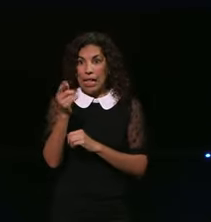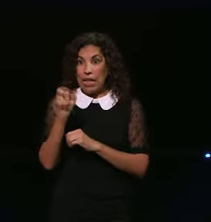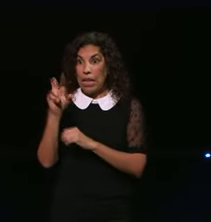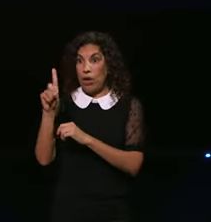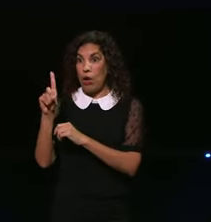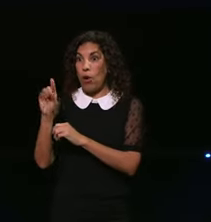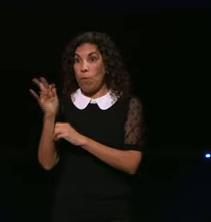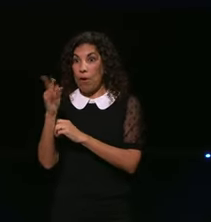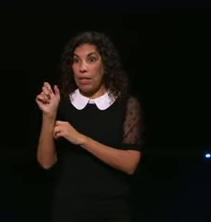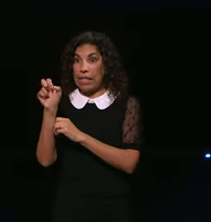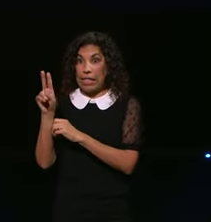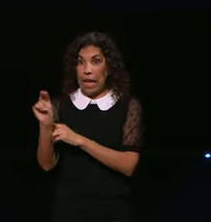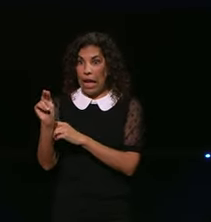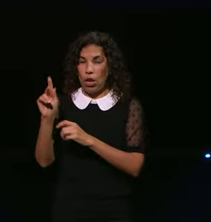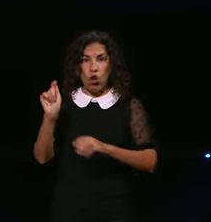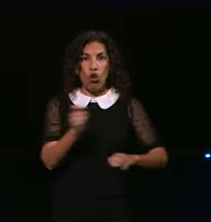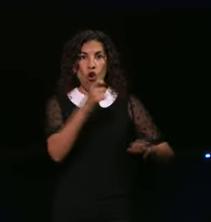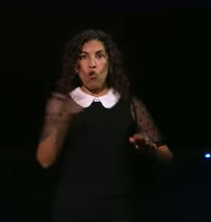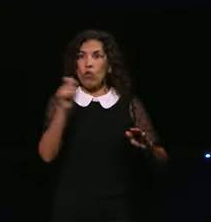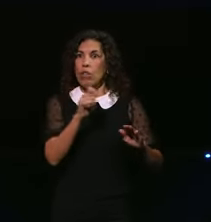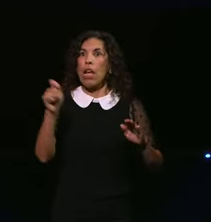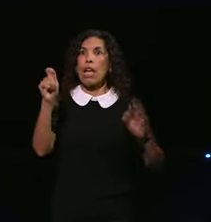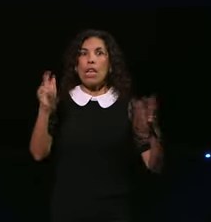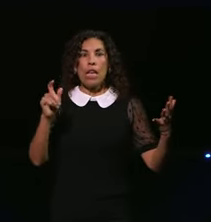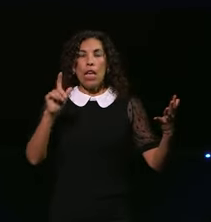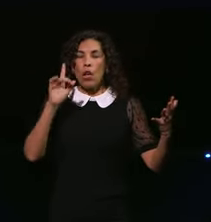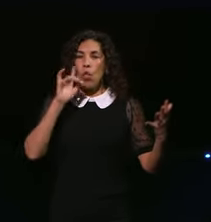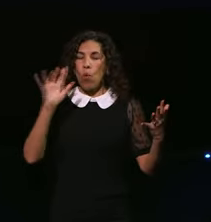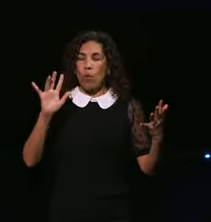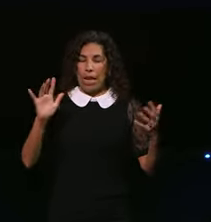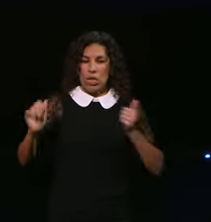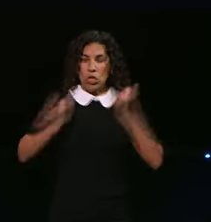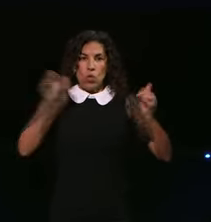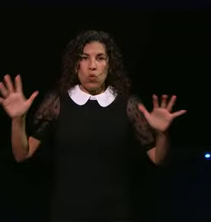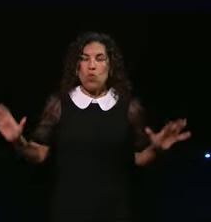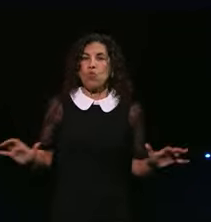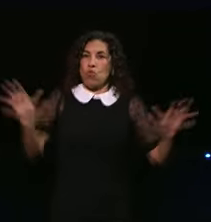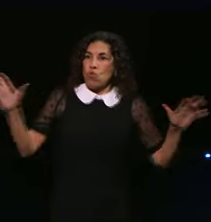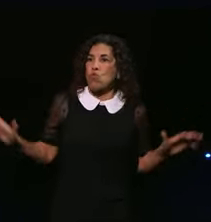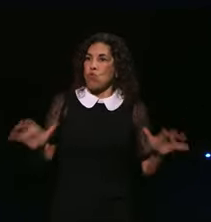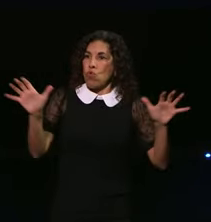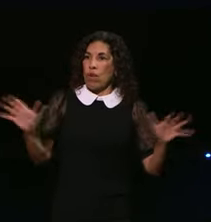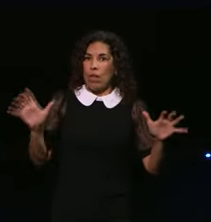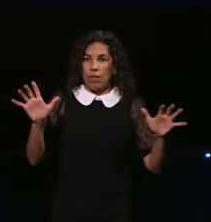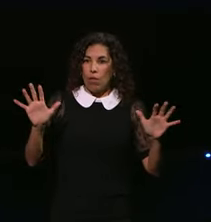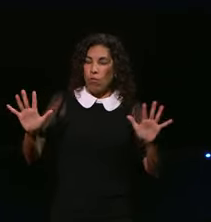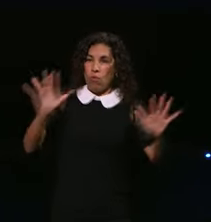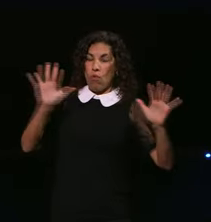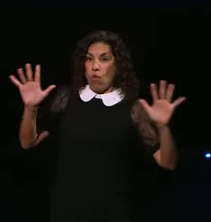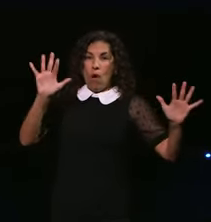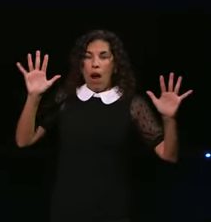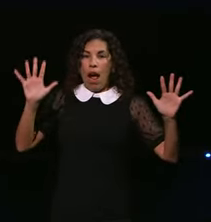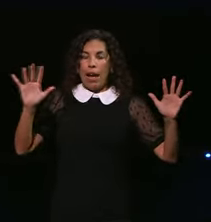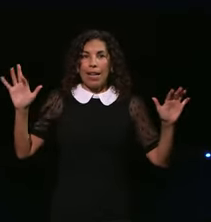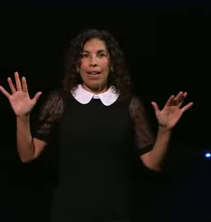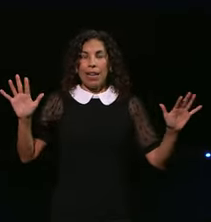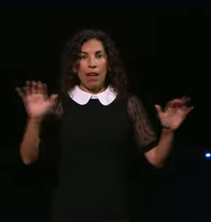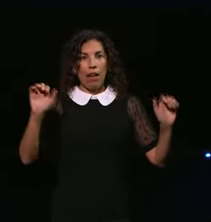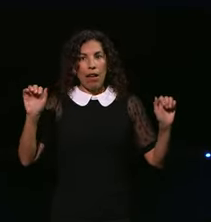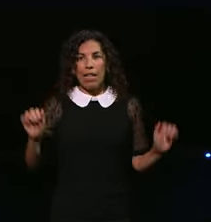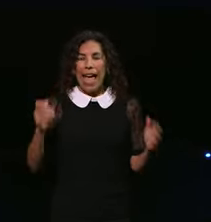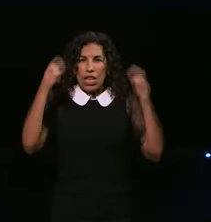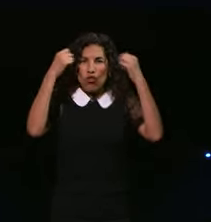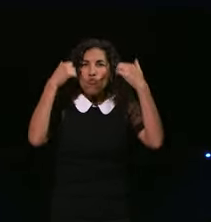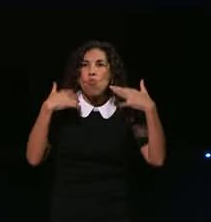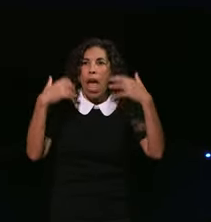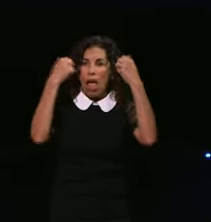and himself conduct, he was quite exuberant and very animated and very active, and he did